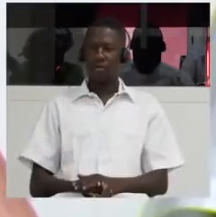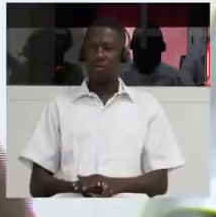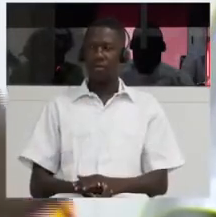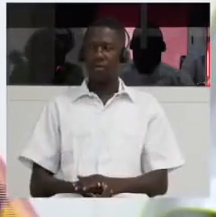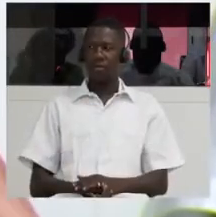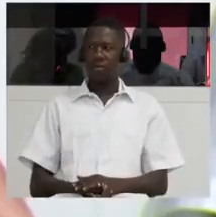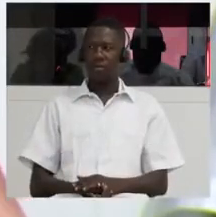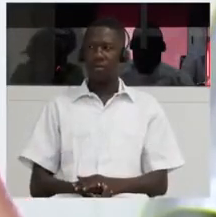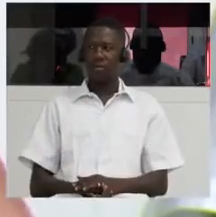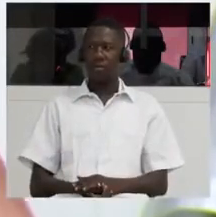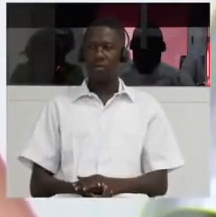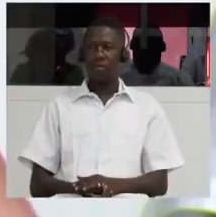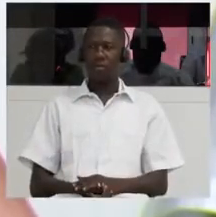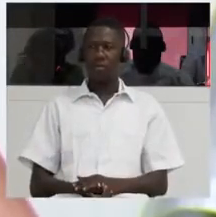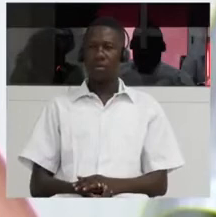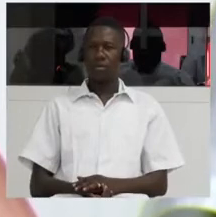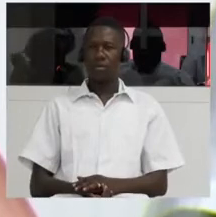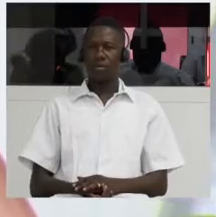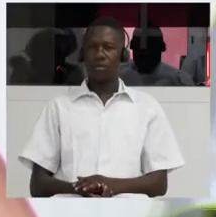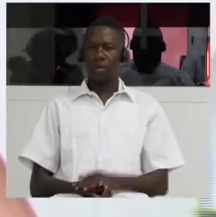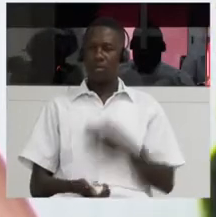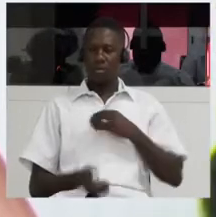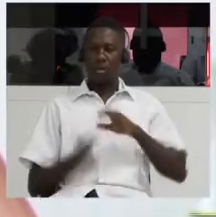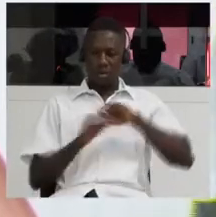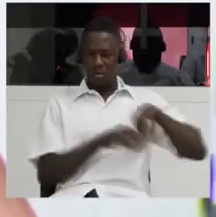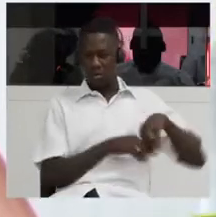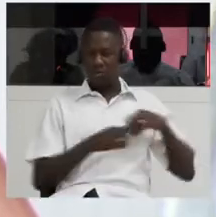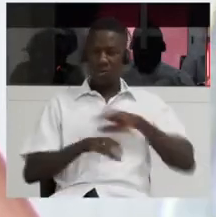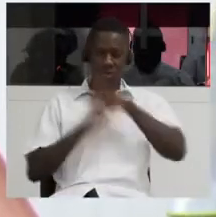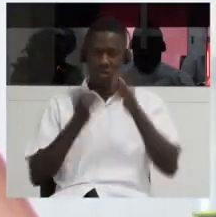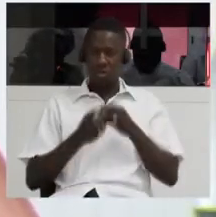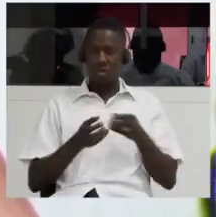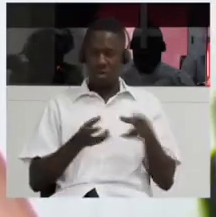arranged the belt and placed it in my haversack. Rambo style, correct?